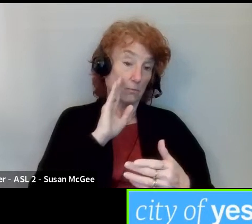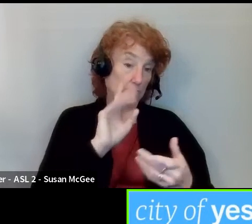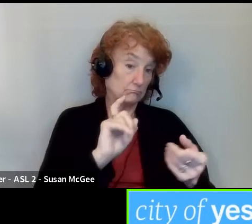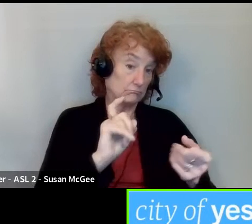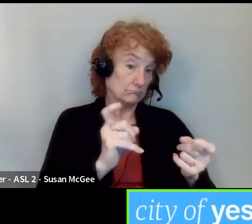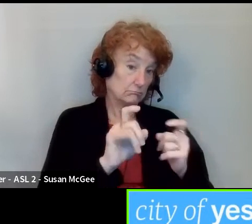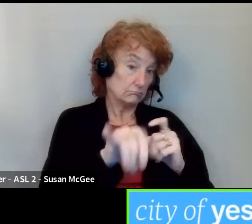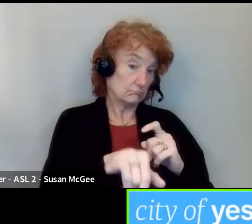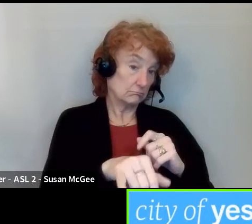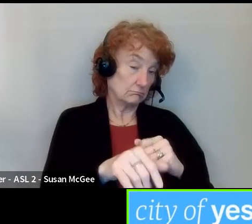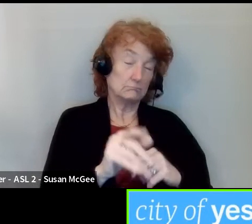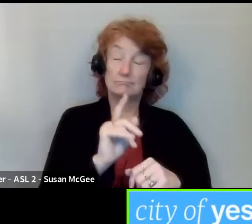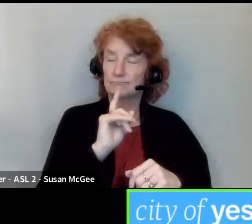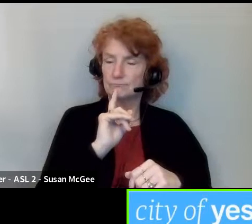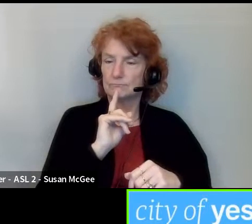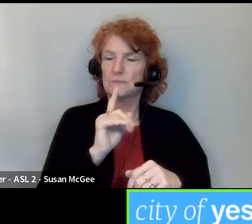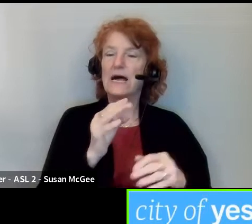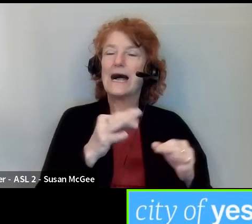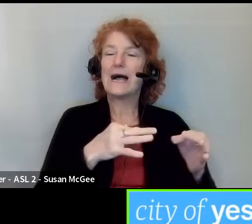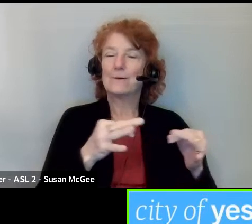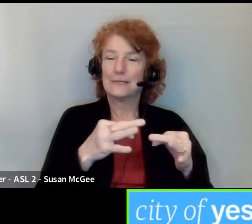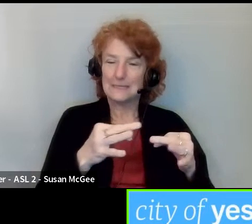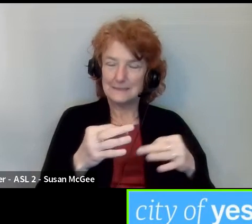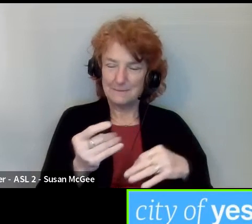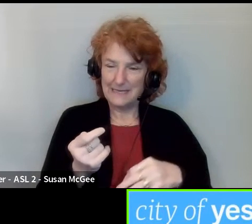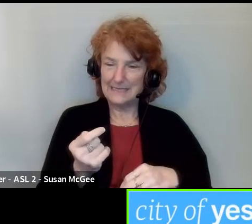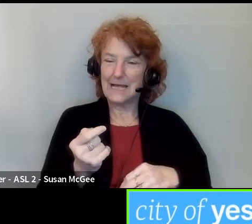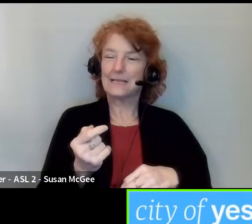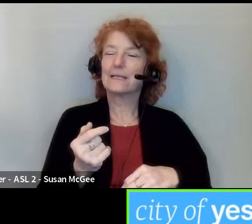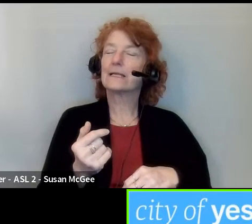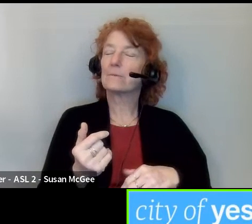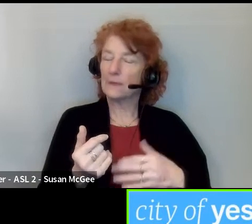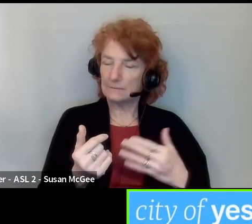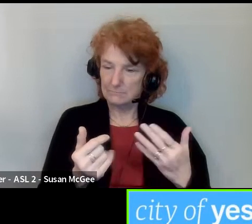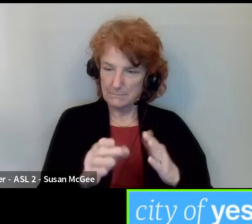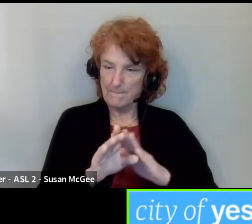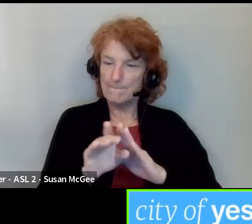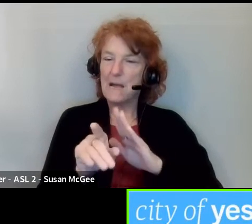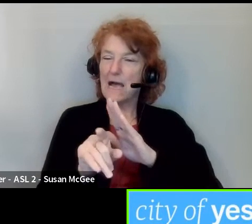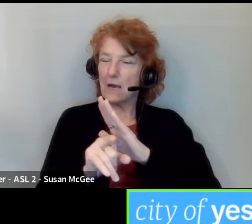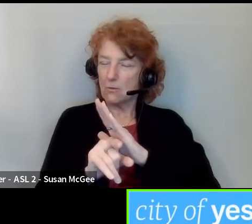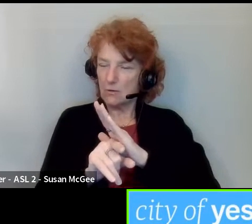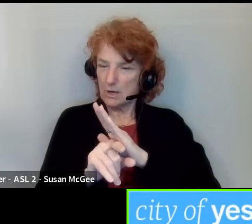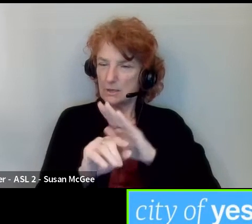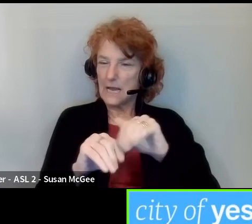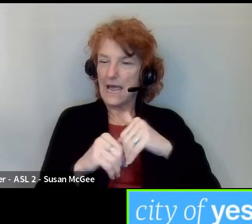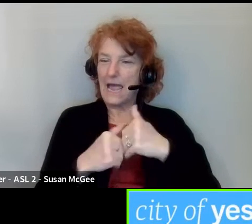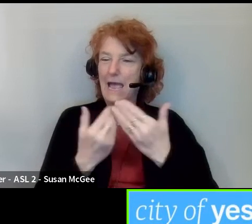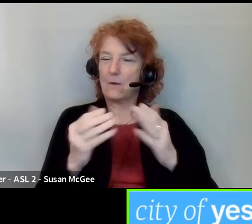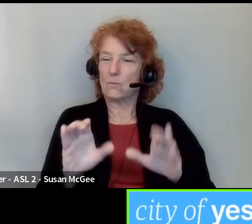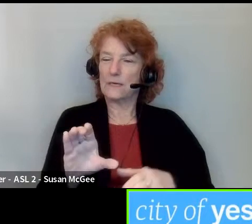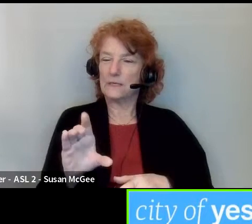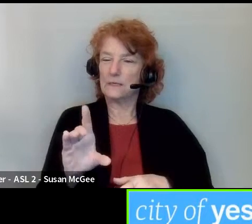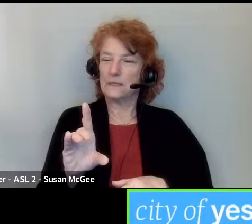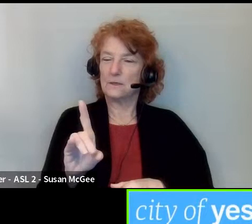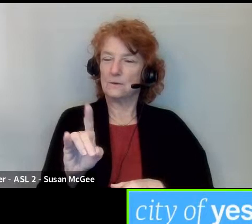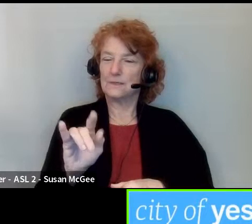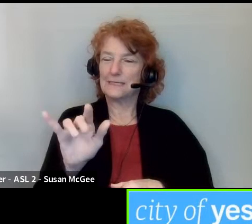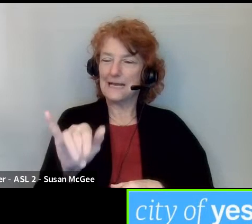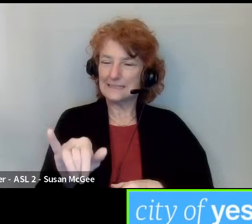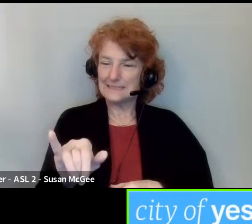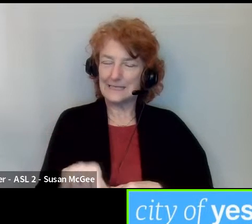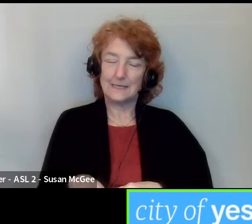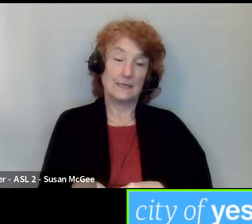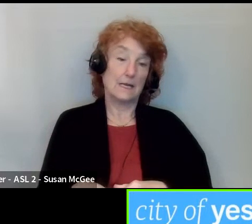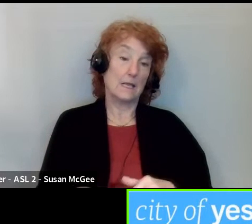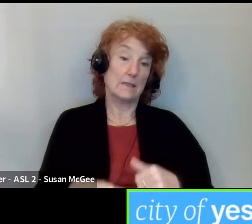question. I'll provide a little background about how the dwelling unit factor or density factor works for people who might be unfamiliar with it. The dwelling unit factor is a measure in the